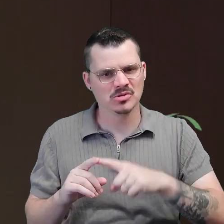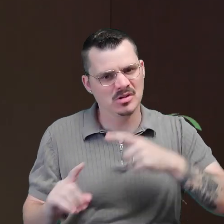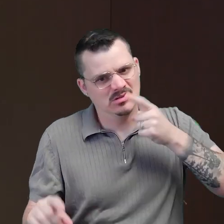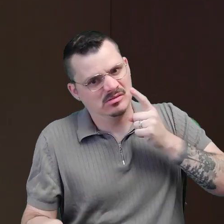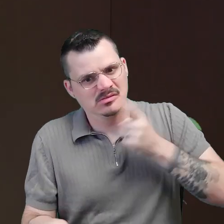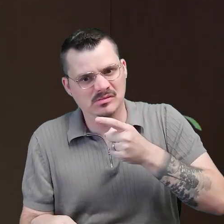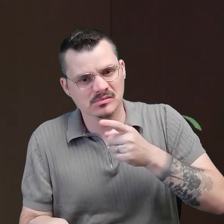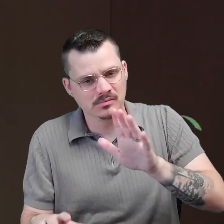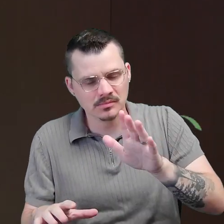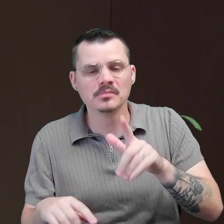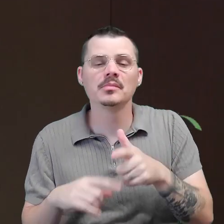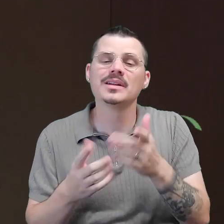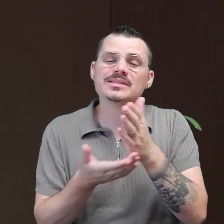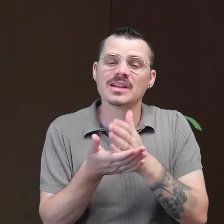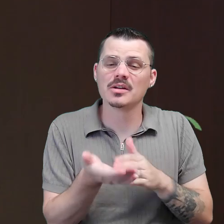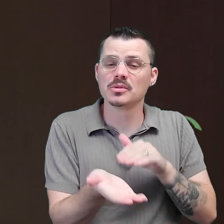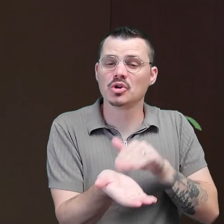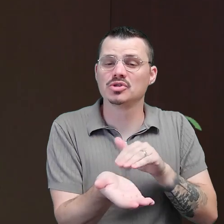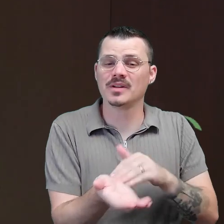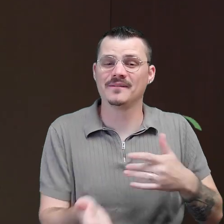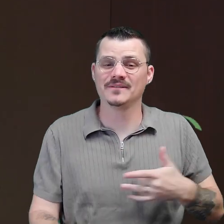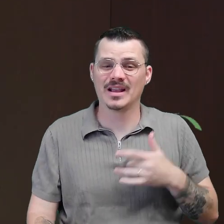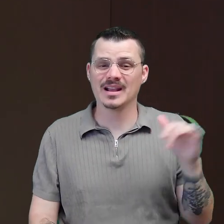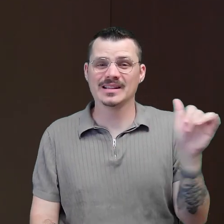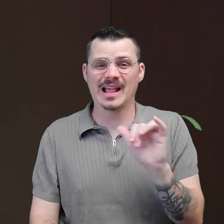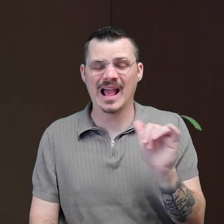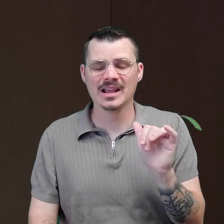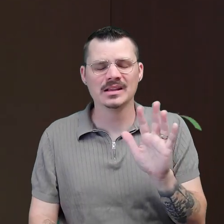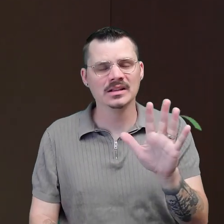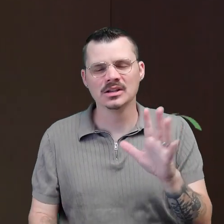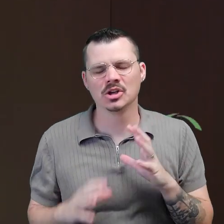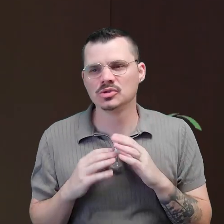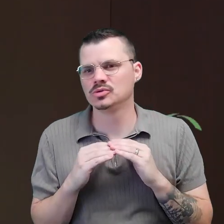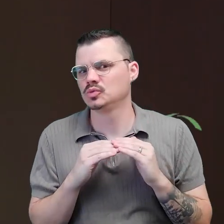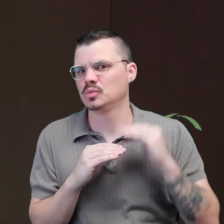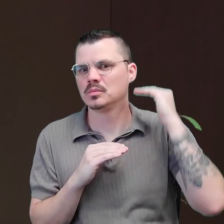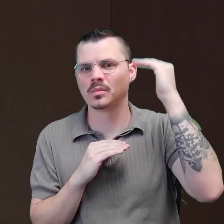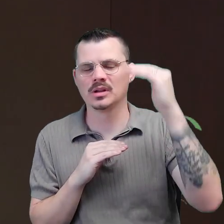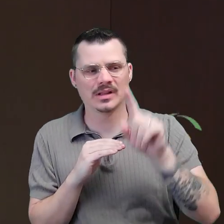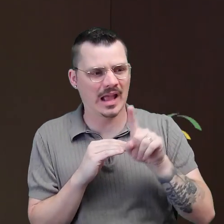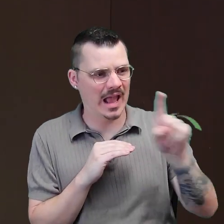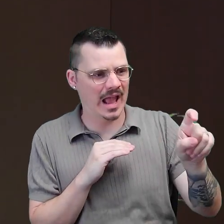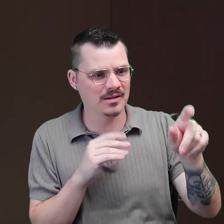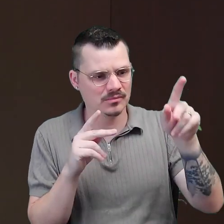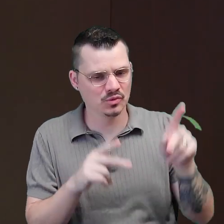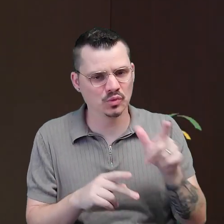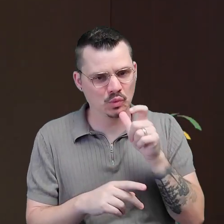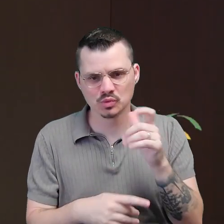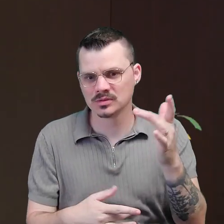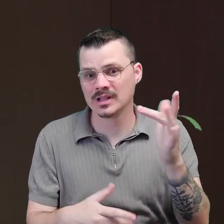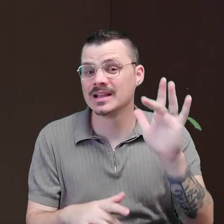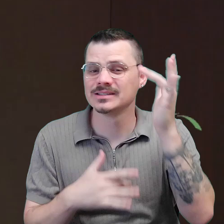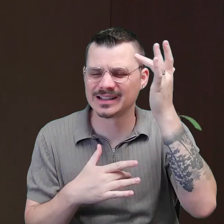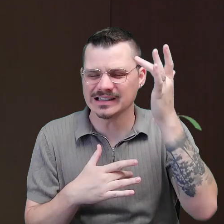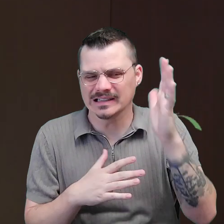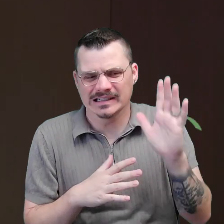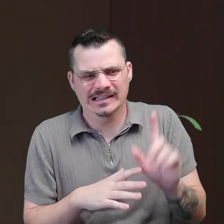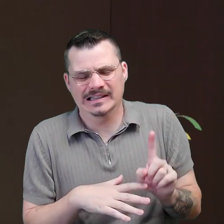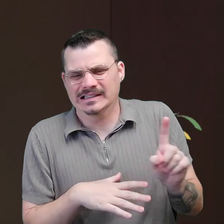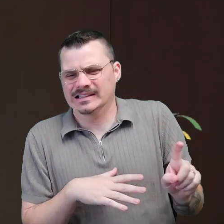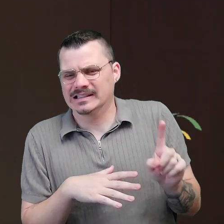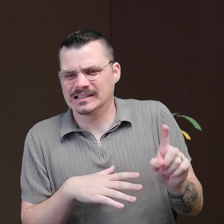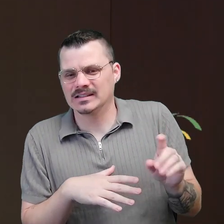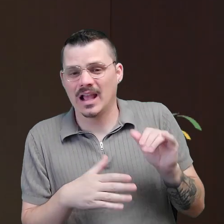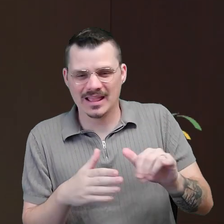any way. There are physicians that feel like that's just too much to ask of a sick person. And that's